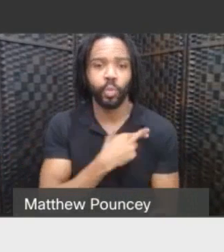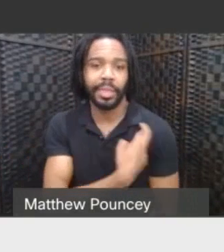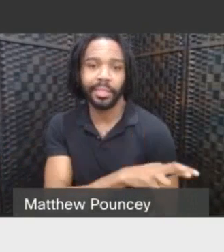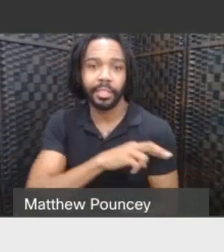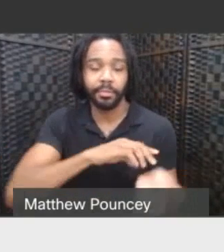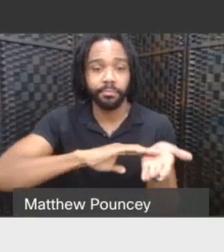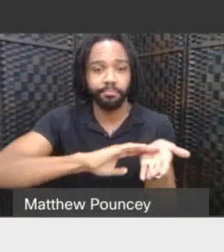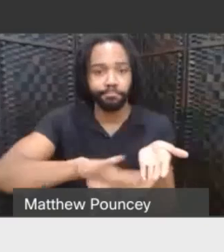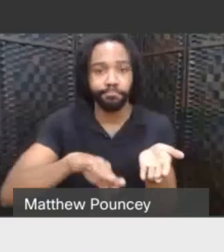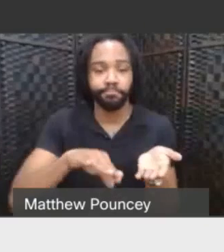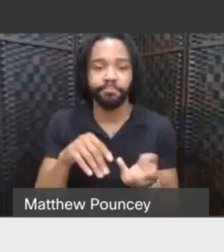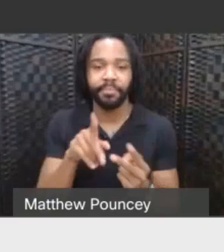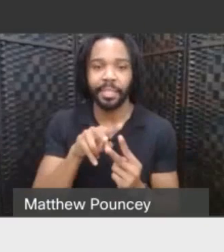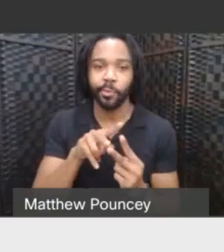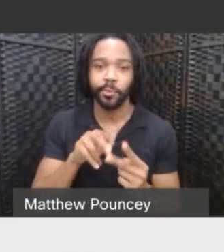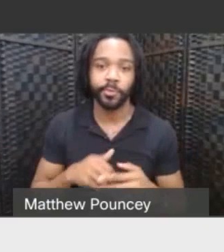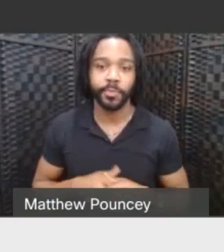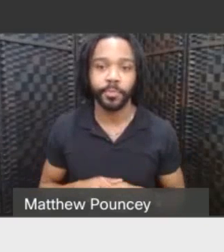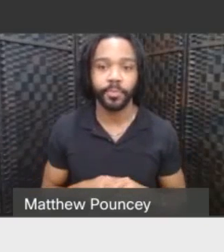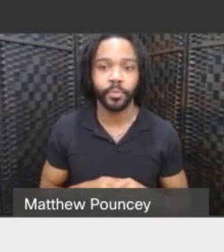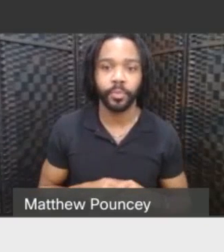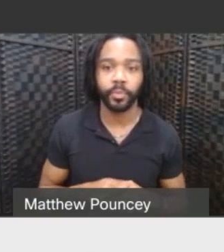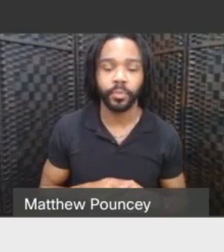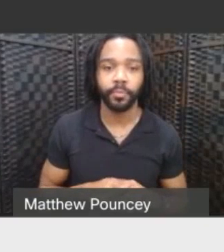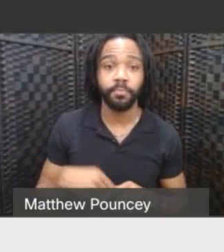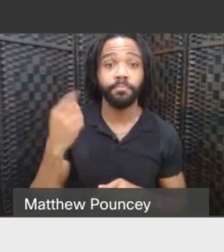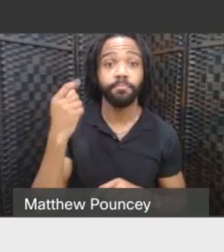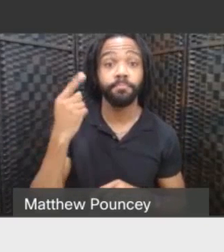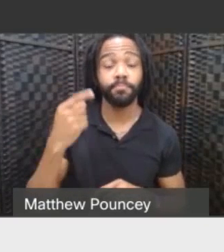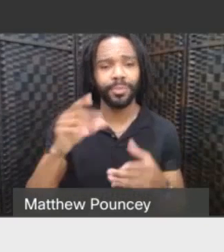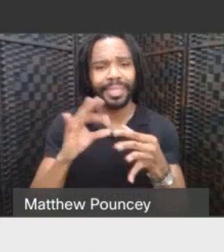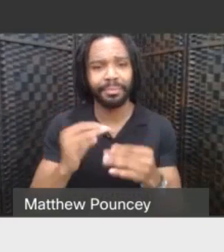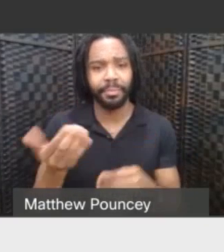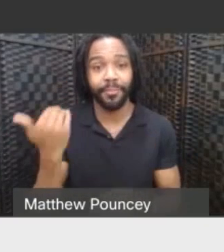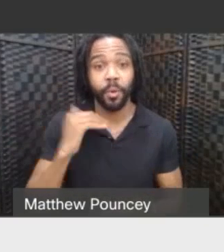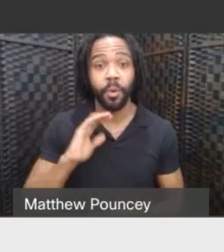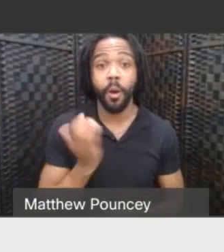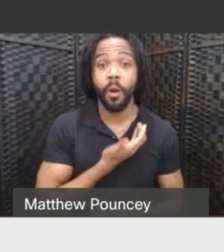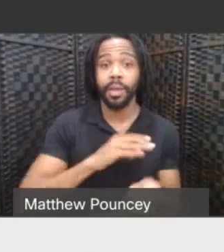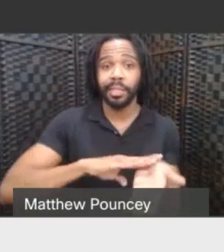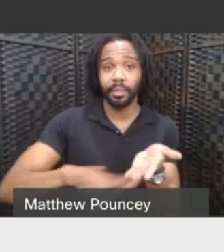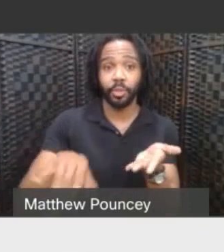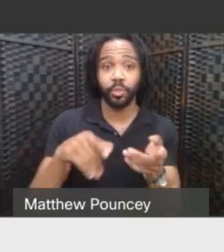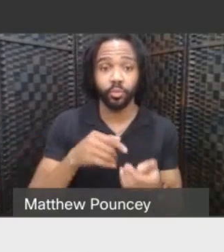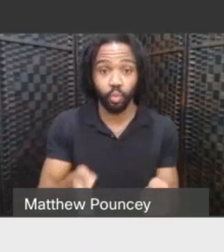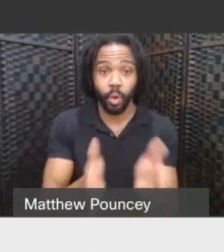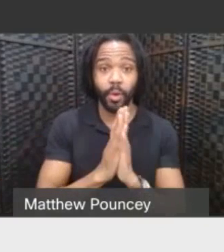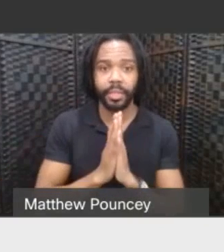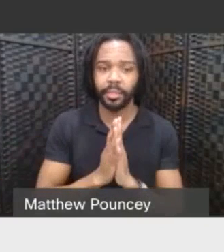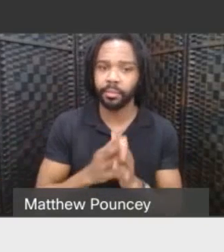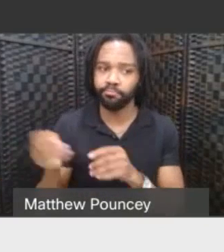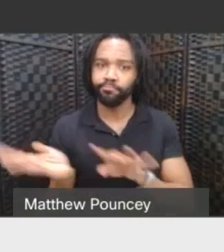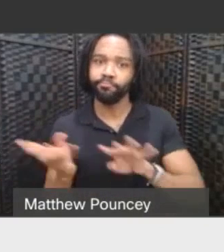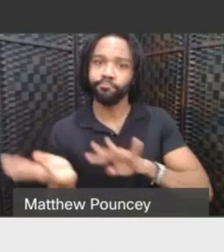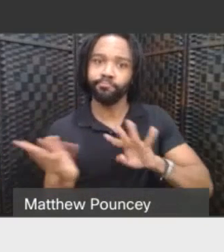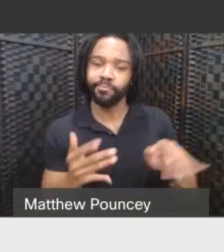exemption. Um, as we've said before, those exemption requests are being handled as quickly